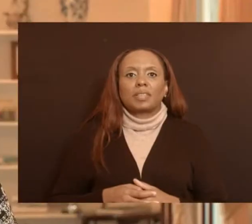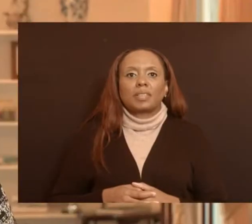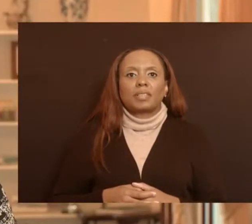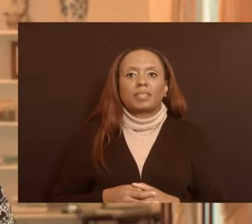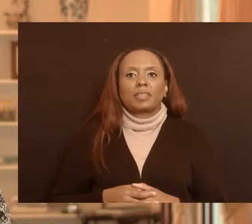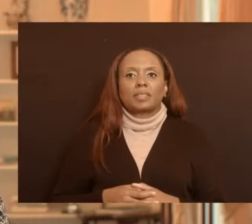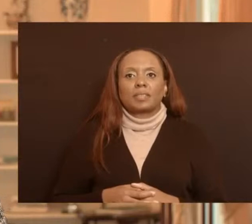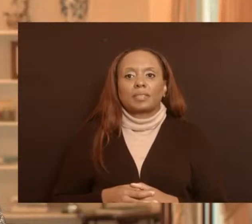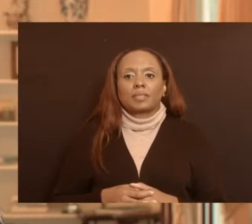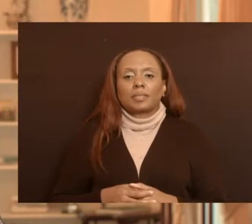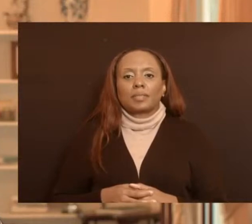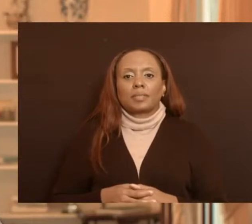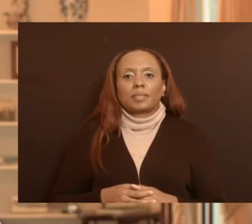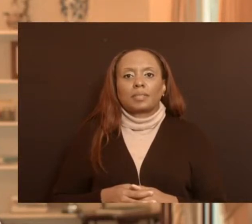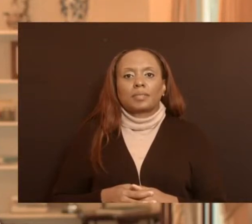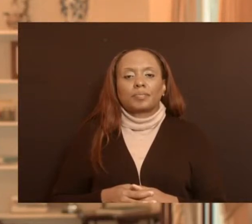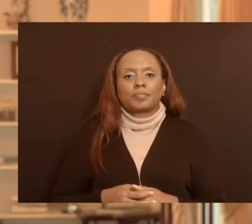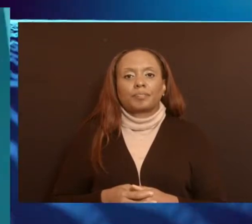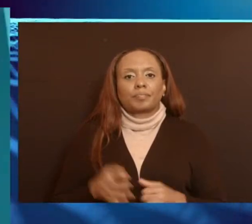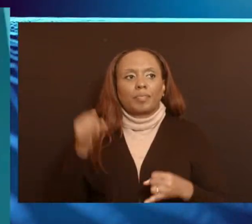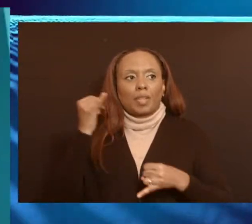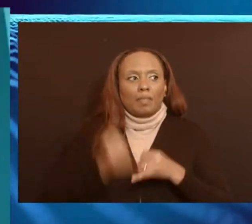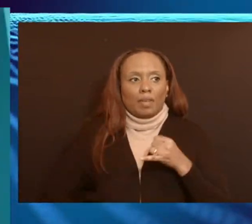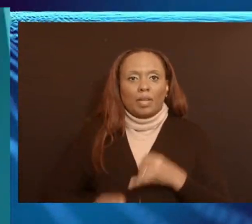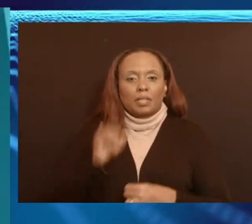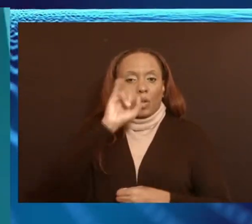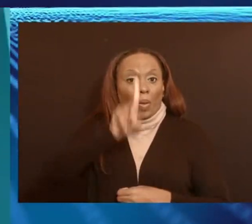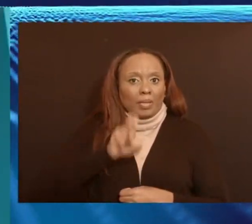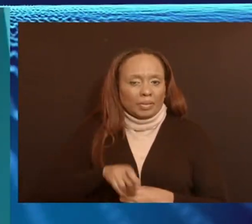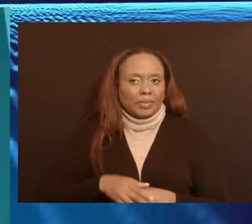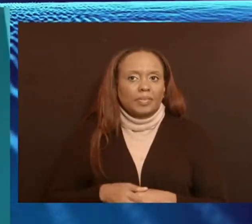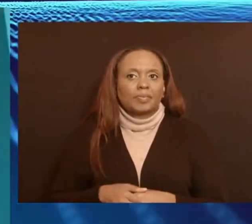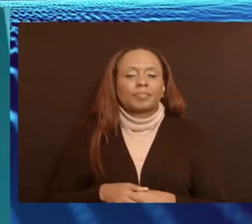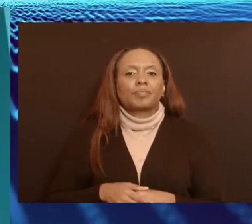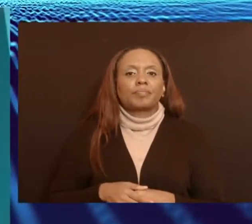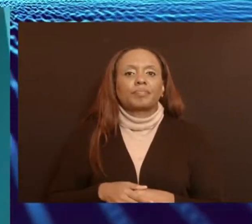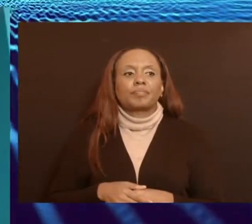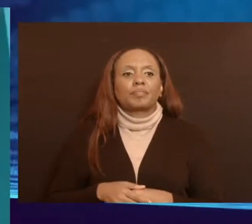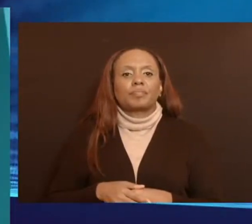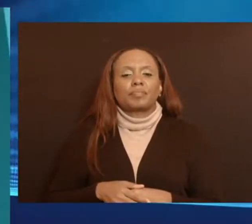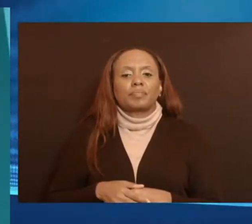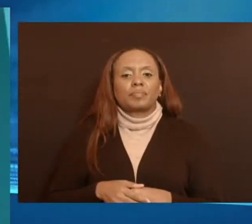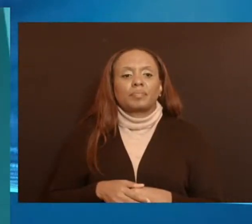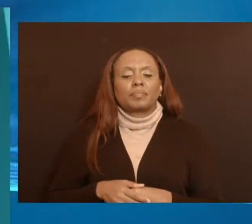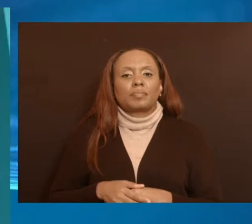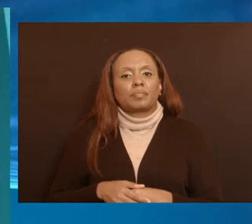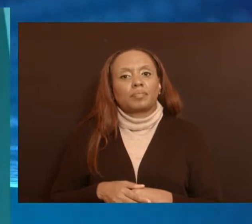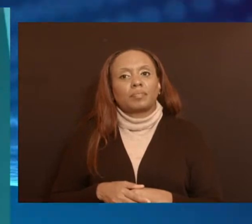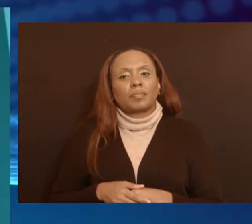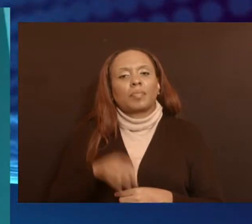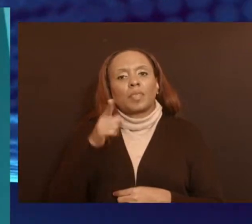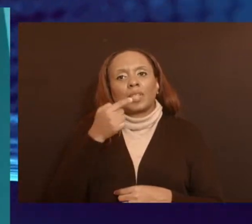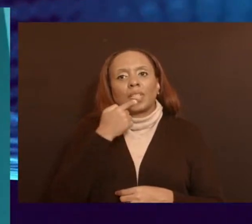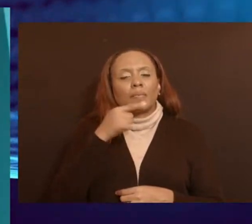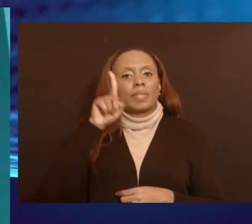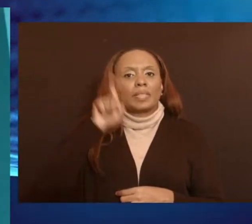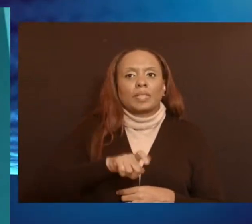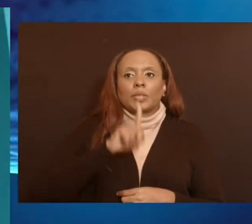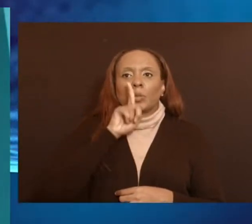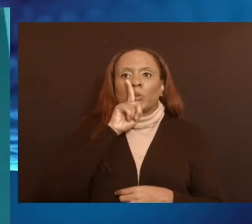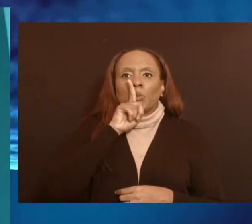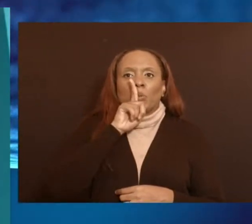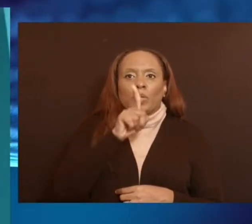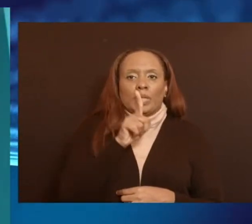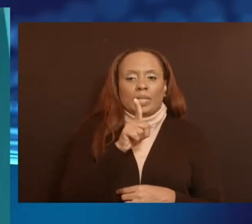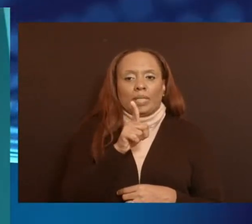And a final question for Minister Ballstate. Minister Ballstate, earlier in your presentation, you had said we need to tighten up, but it was a